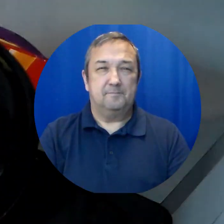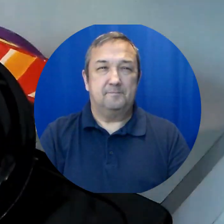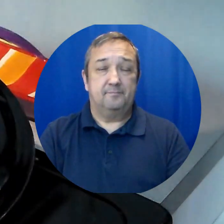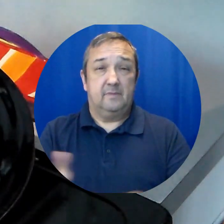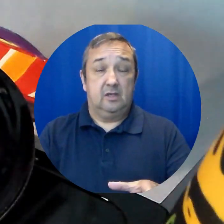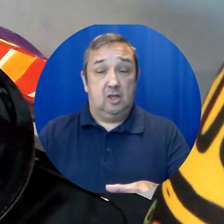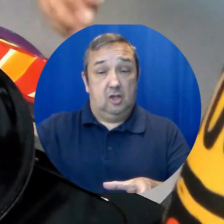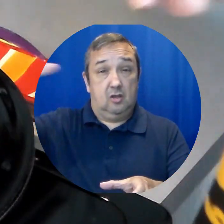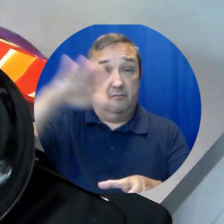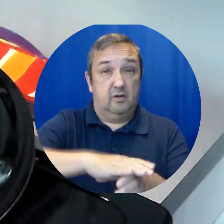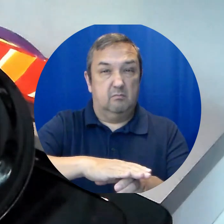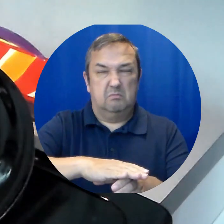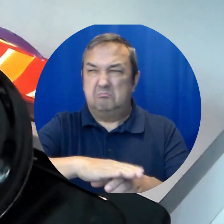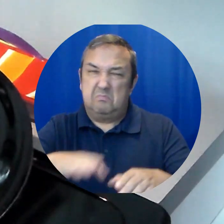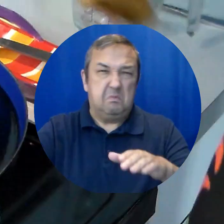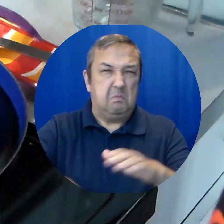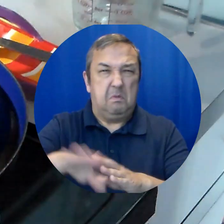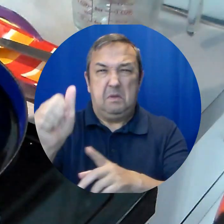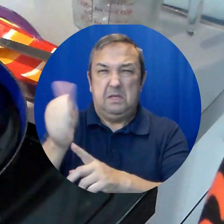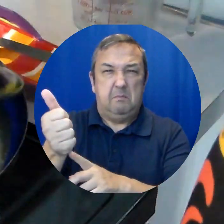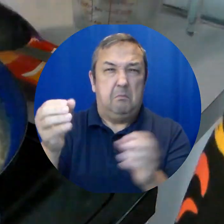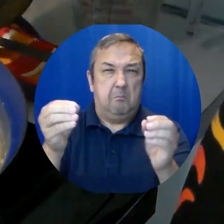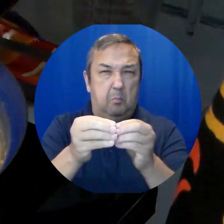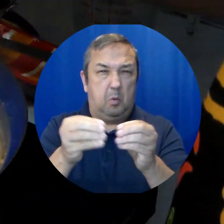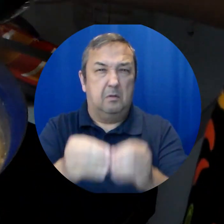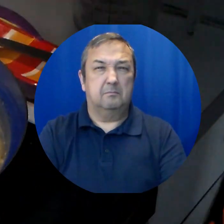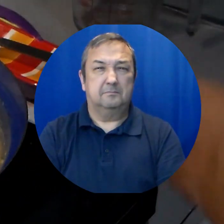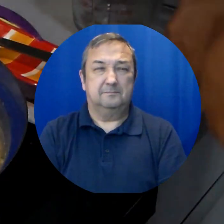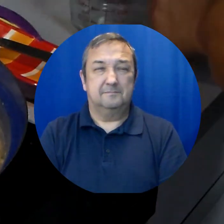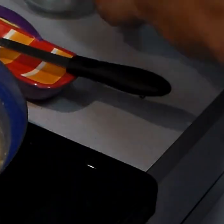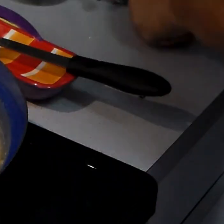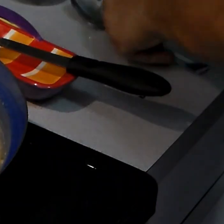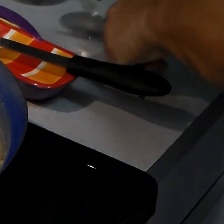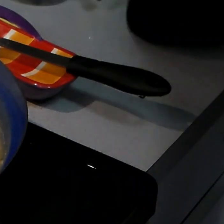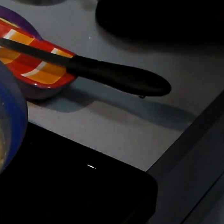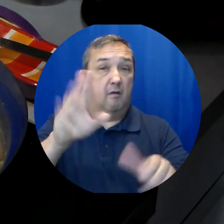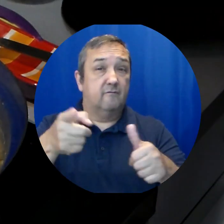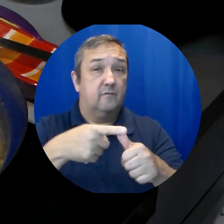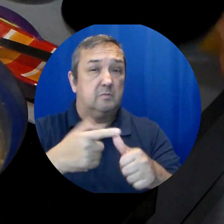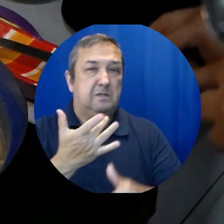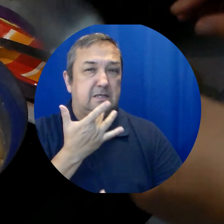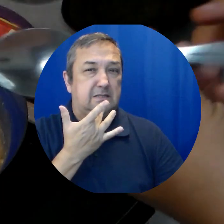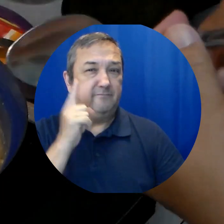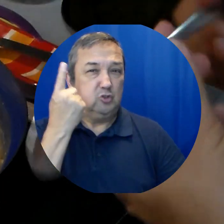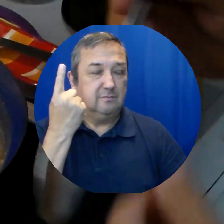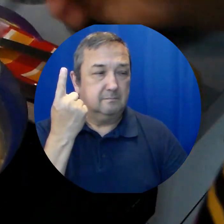Close the lid, let that simmer for no more than 10 minutes, and we're ready to serve up. First, let's give it a taste